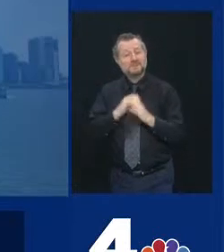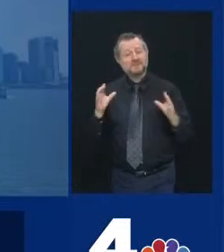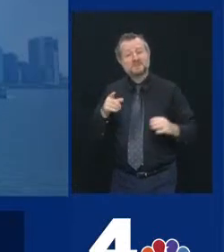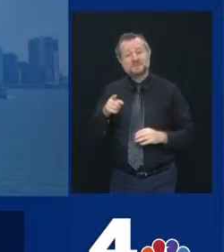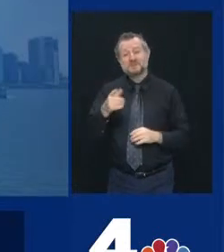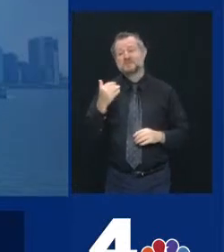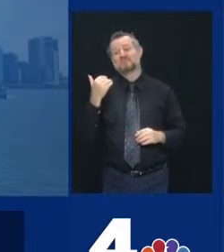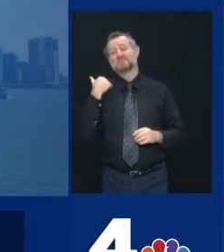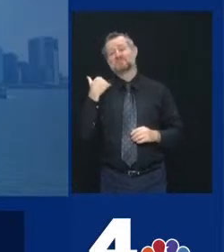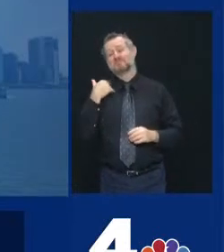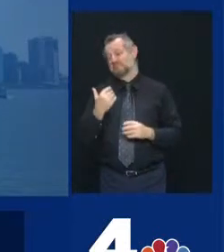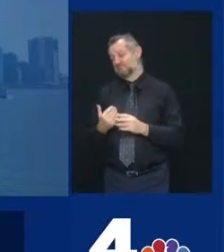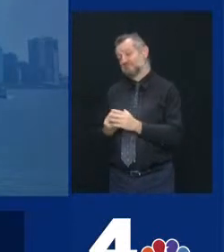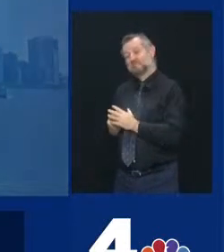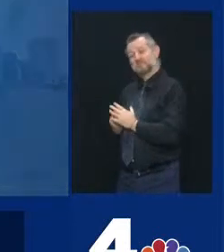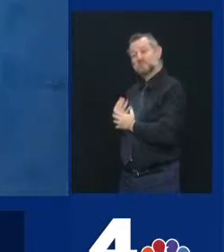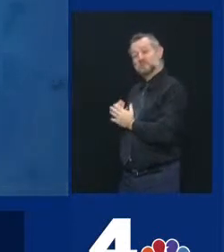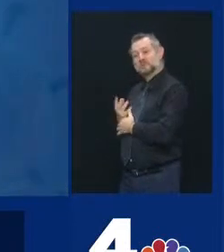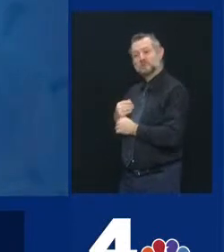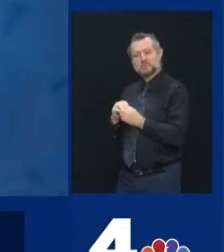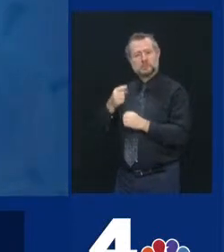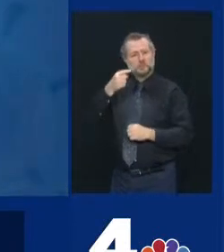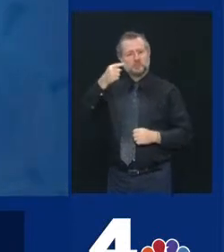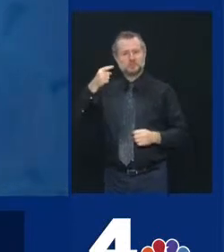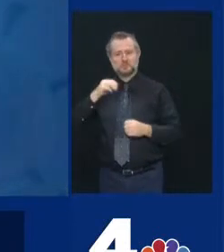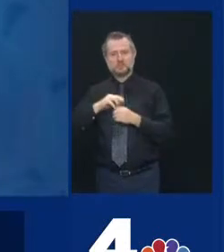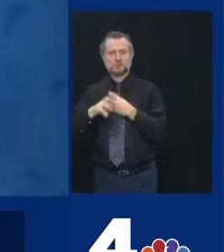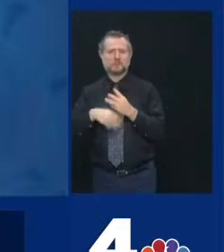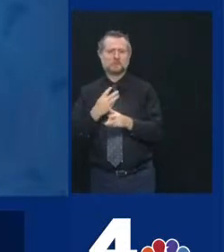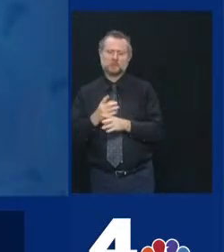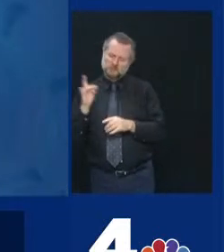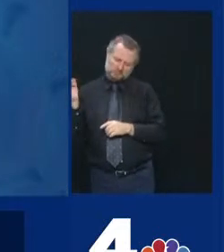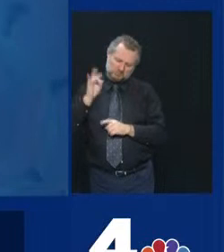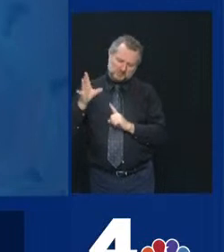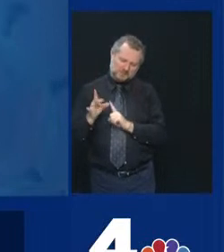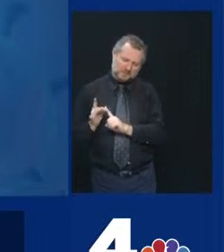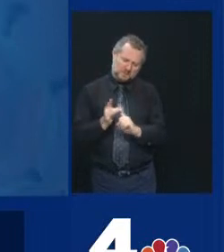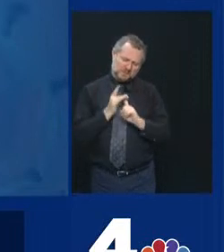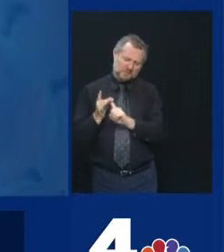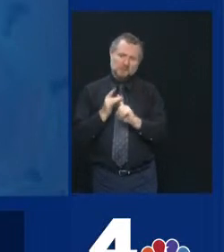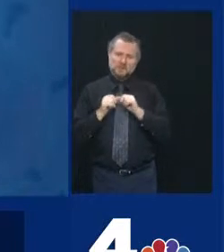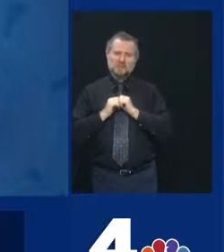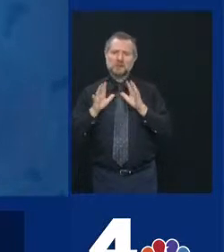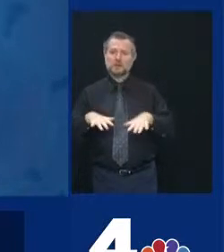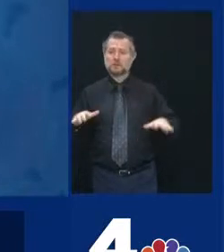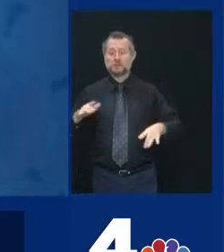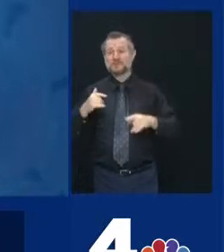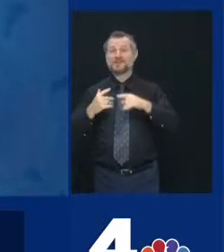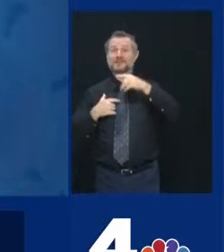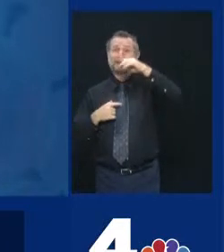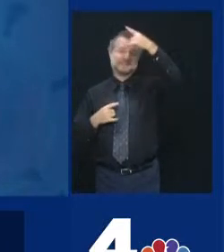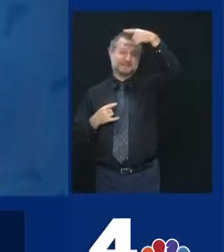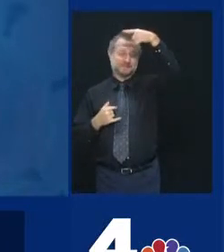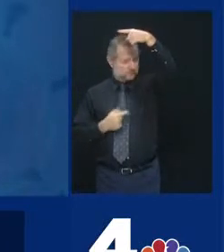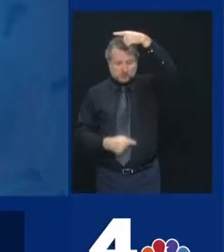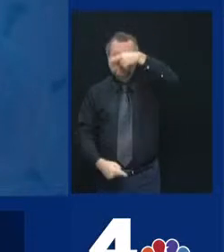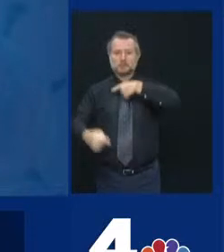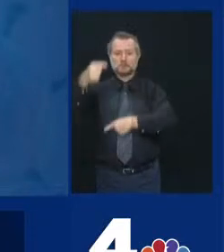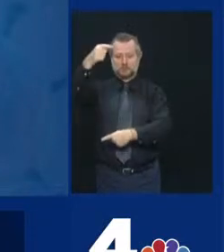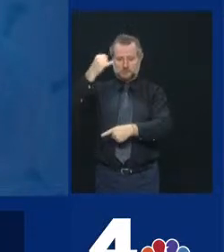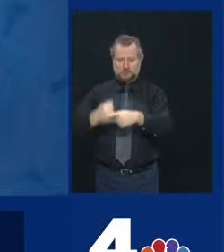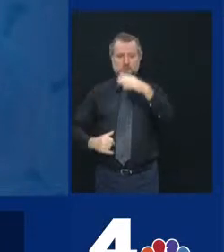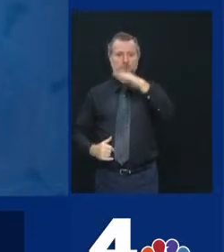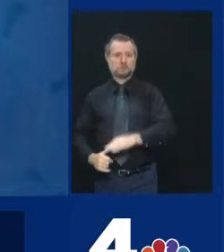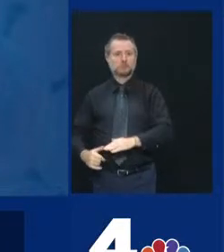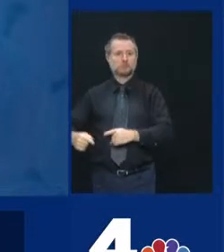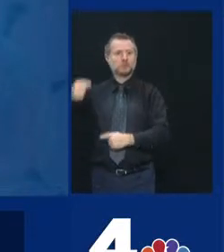time. And we are now managing the virus. Put our